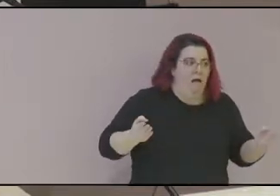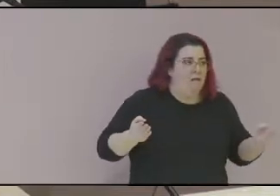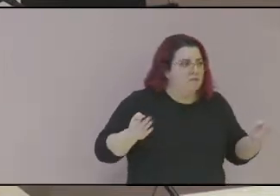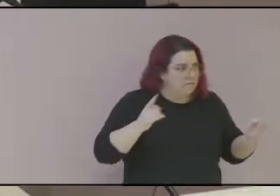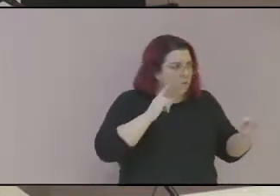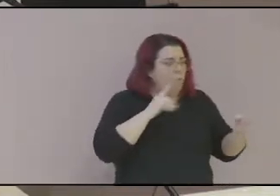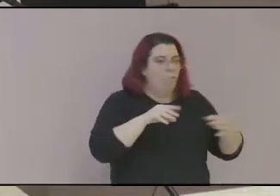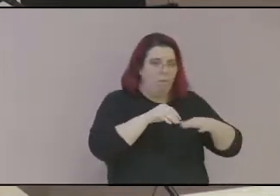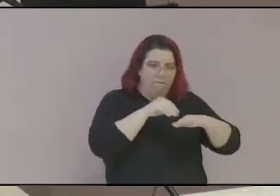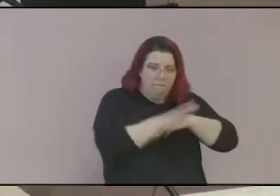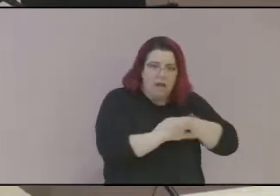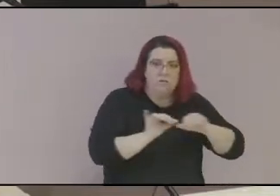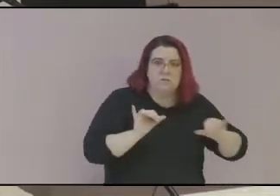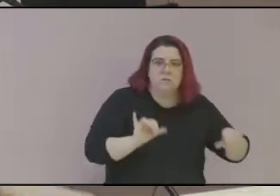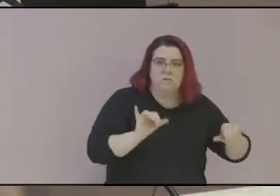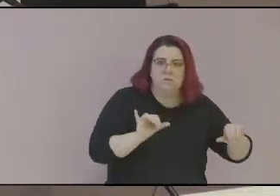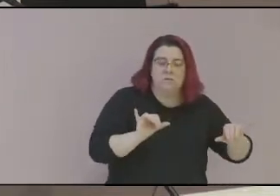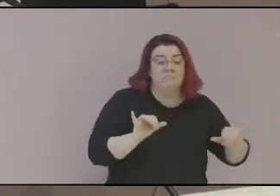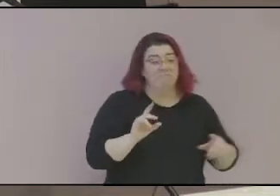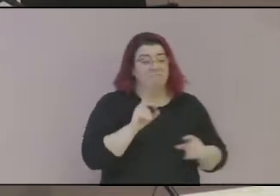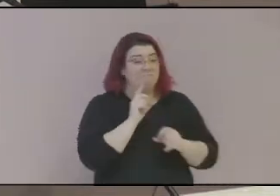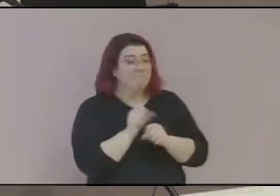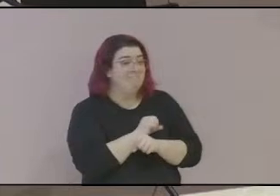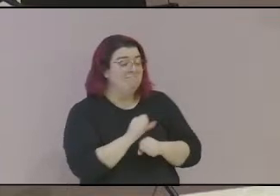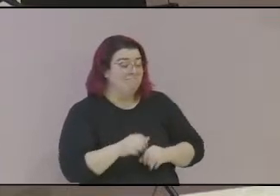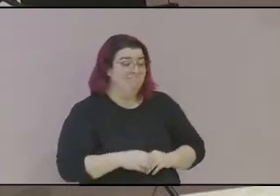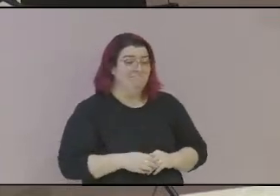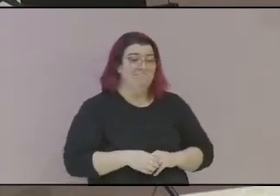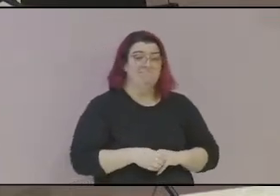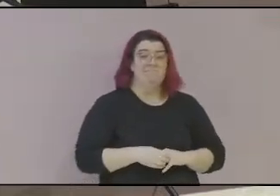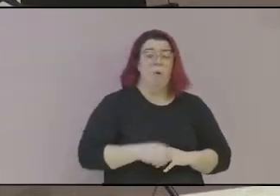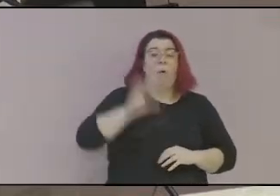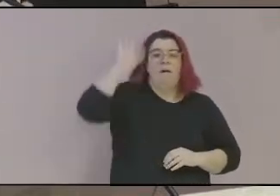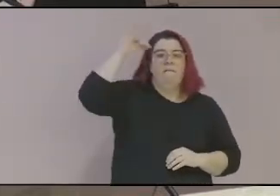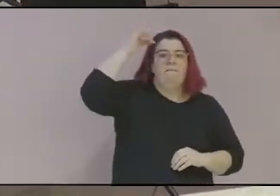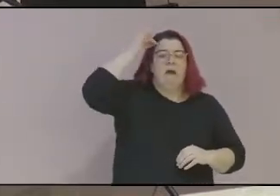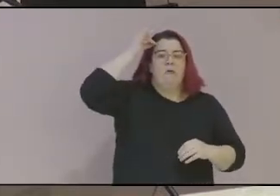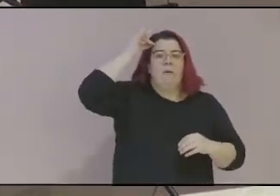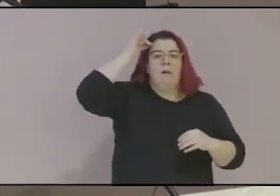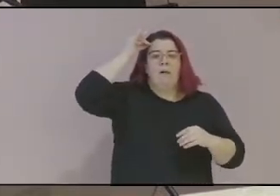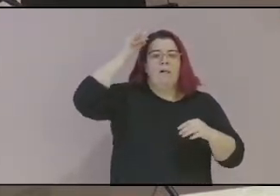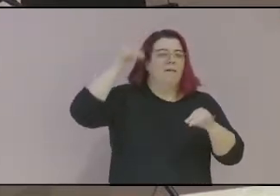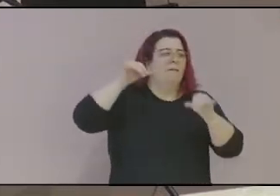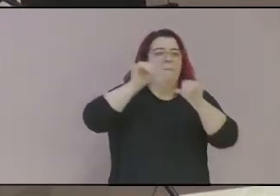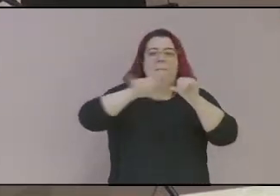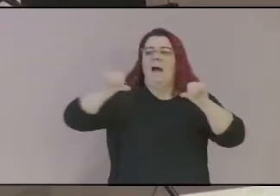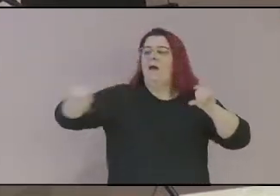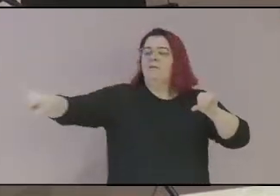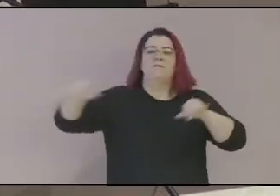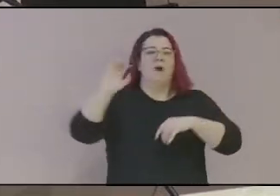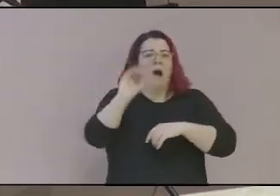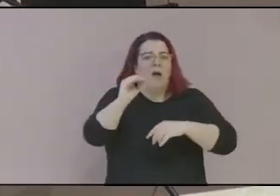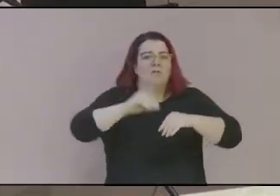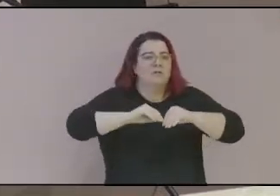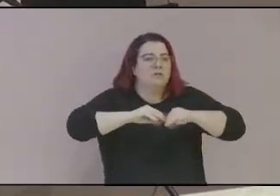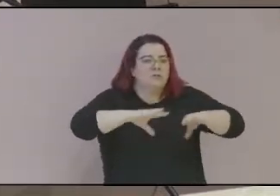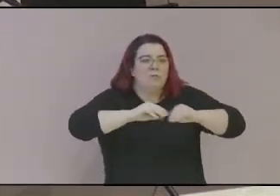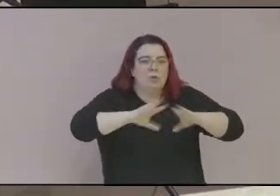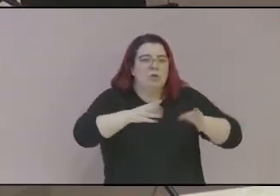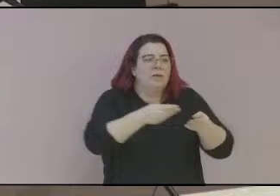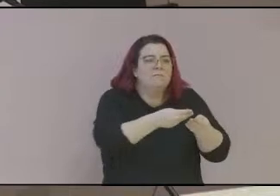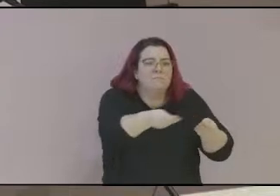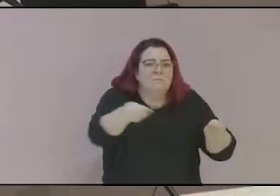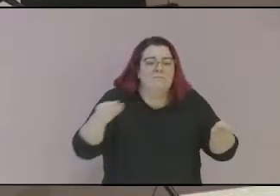factor, and that did turn out to be true, as well as federal patterns of oxygen distribution. Others brought up the issue